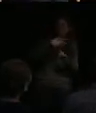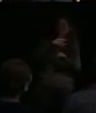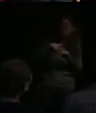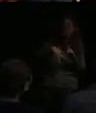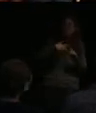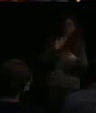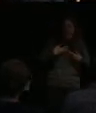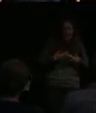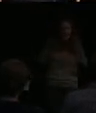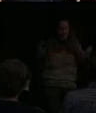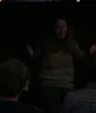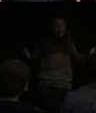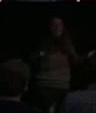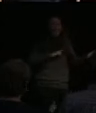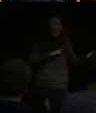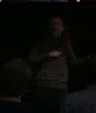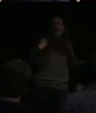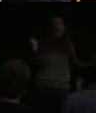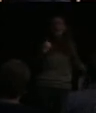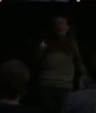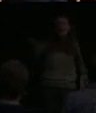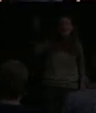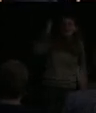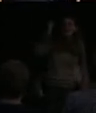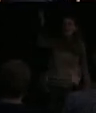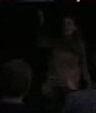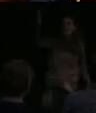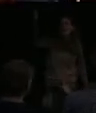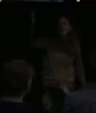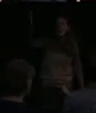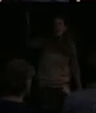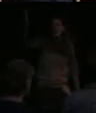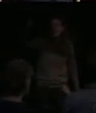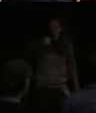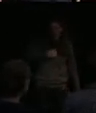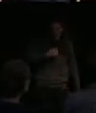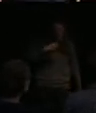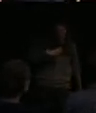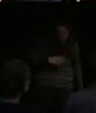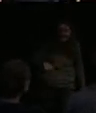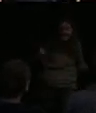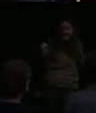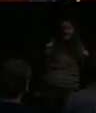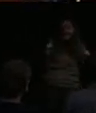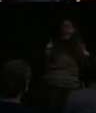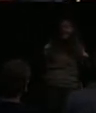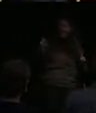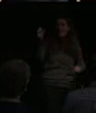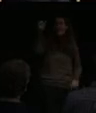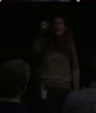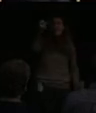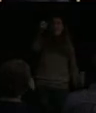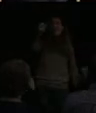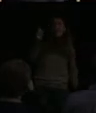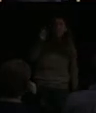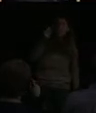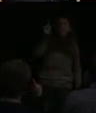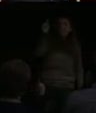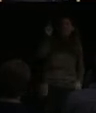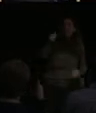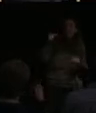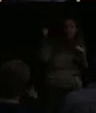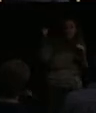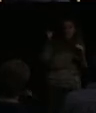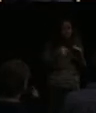your love, be undone by who you are. My desire is to